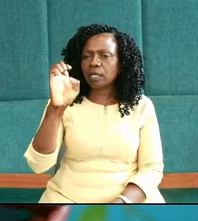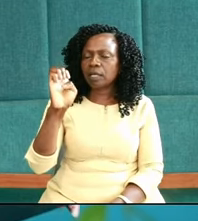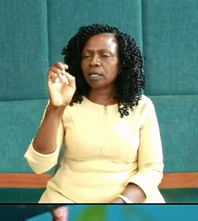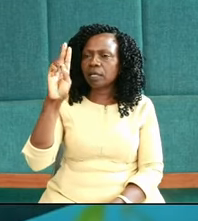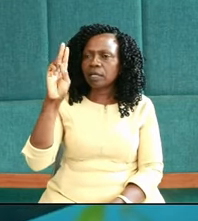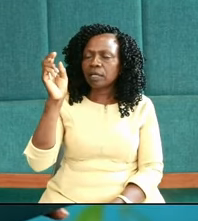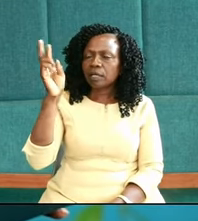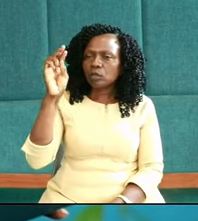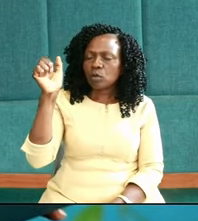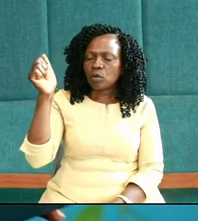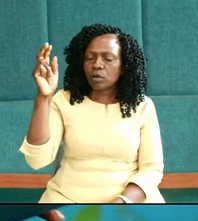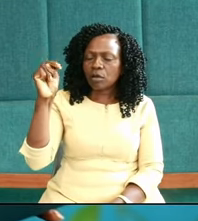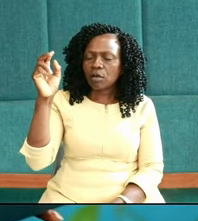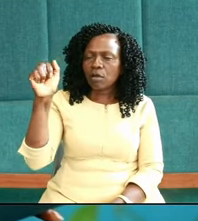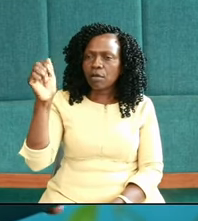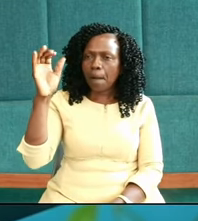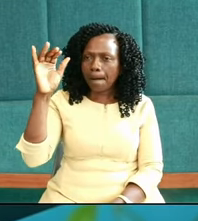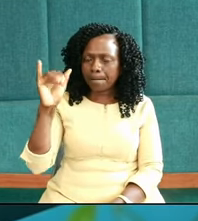And